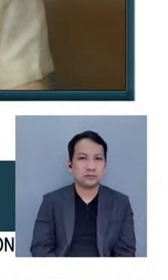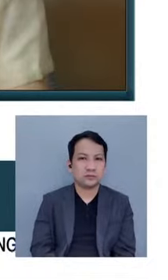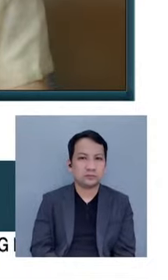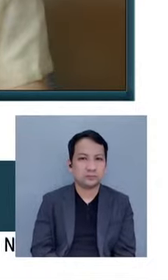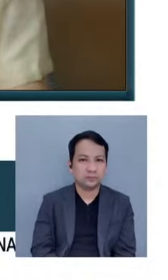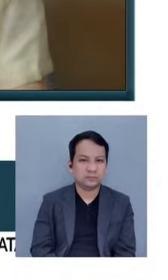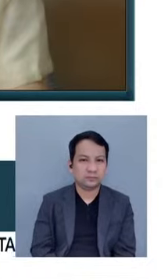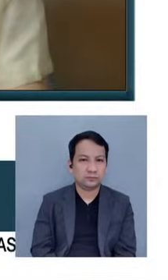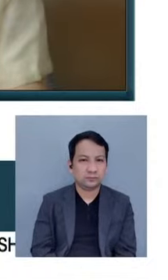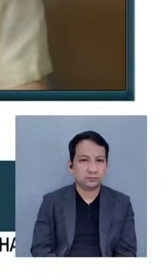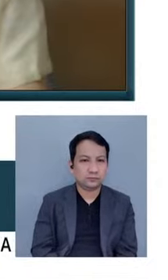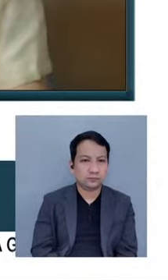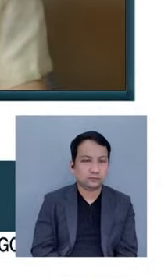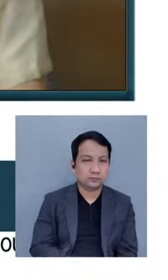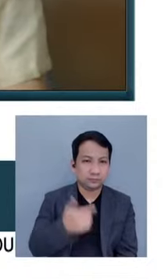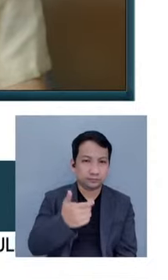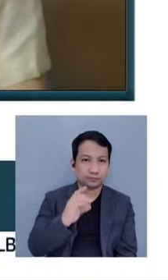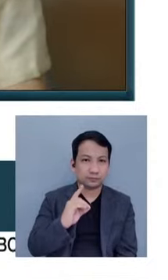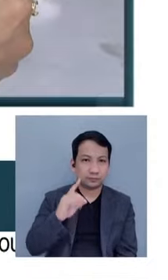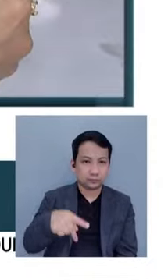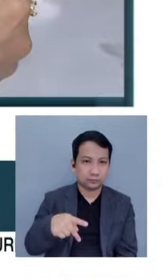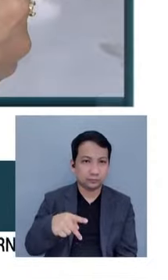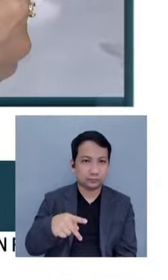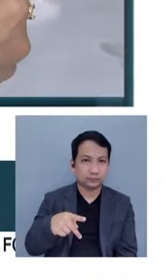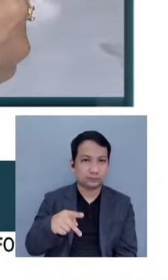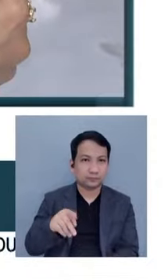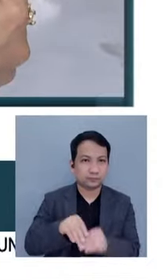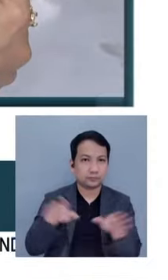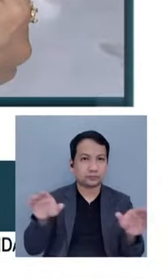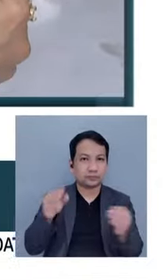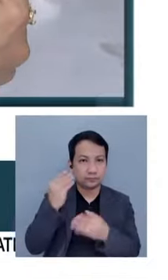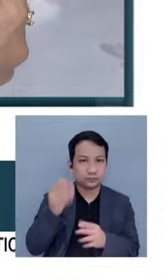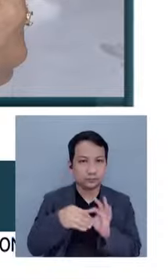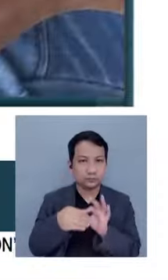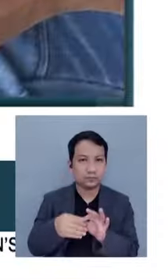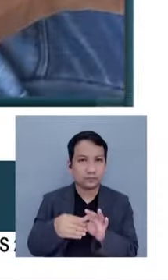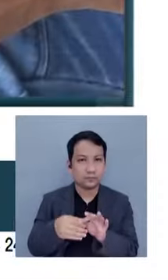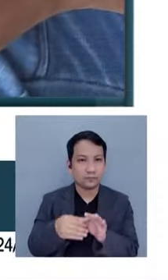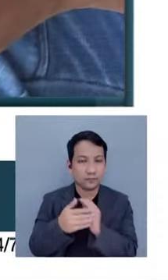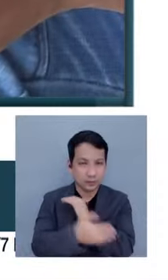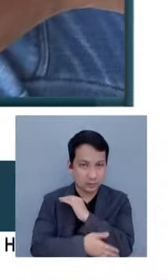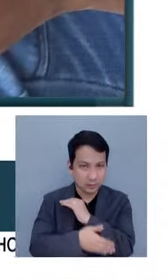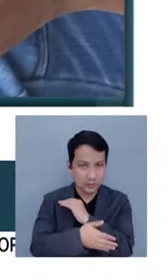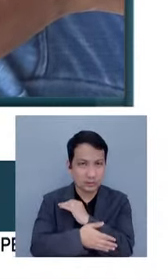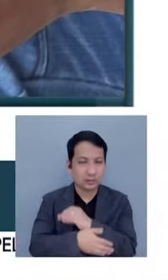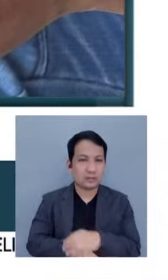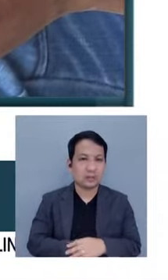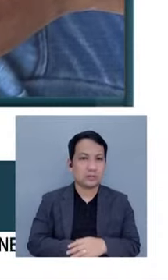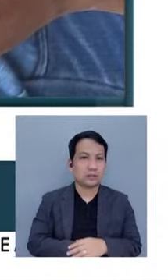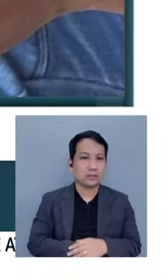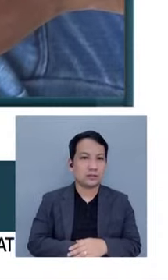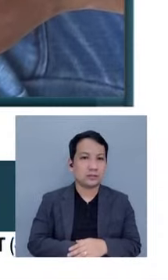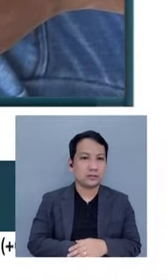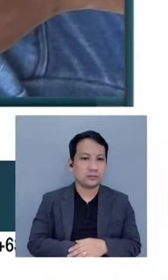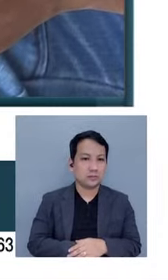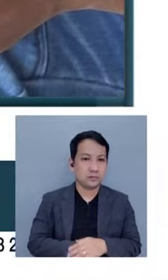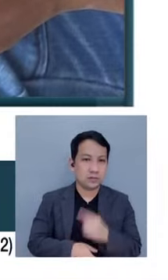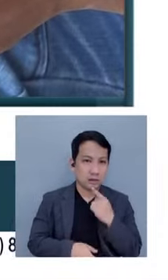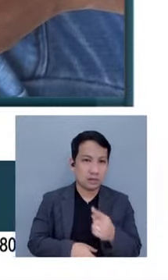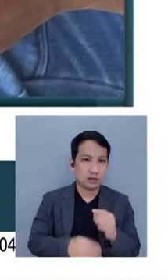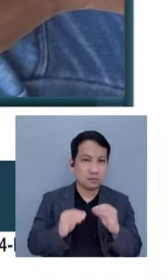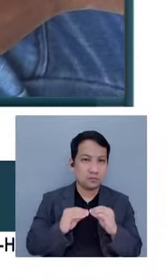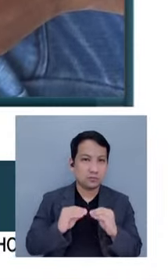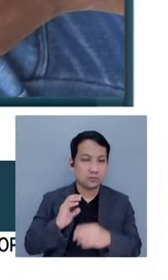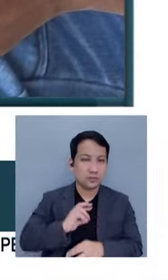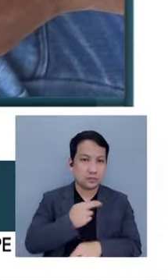than GDPs of most small to medium scale countries. So if you just exercise more